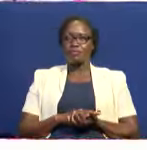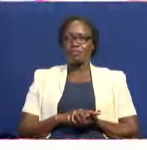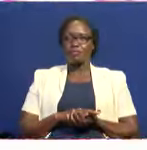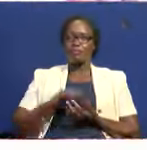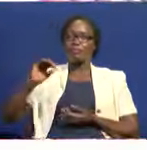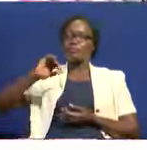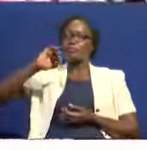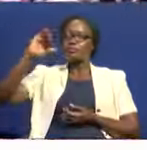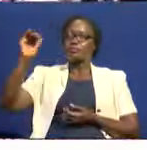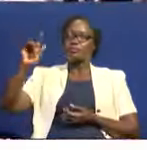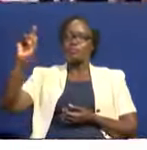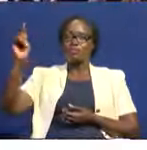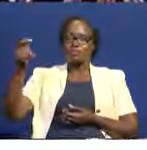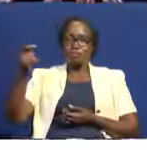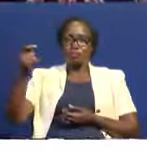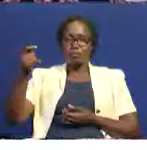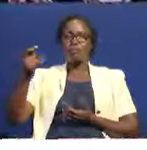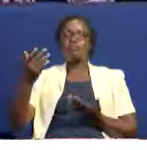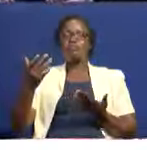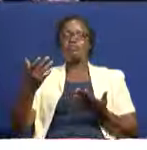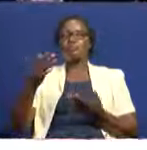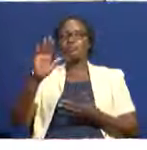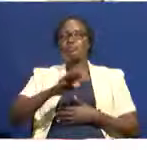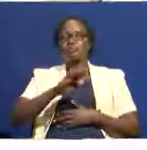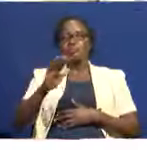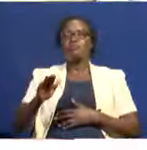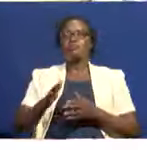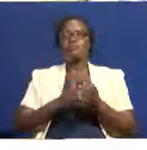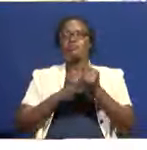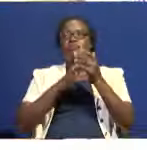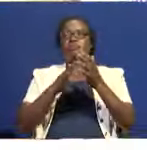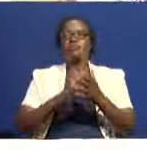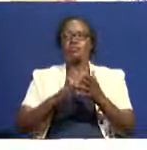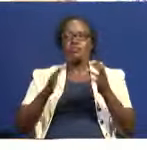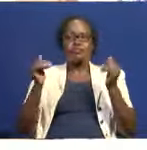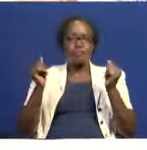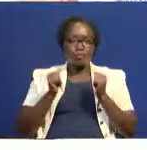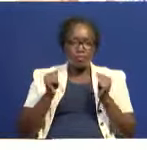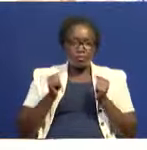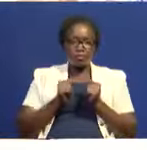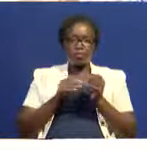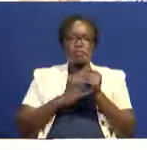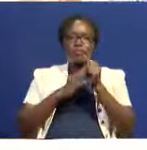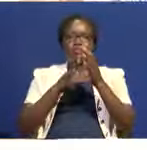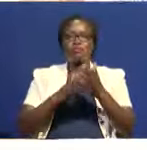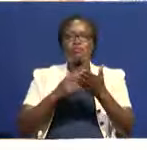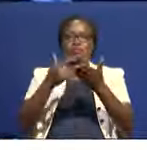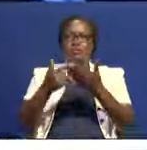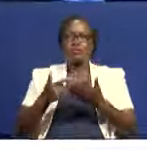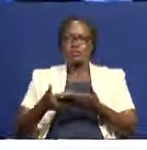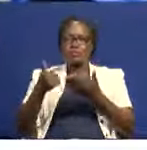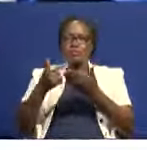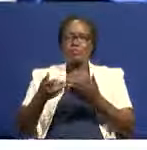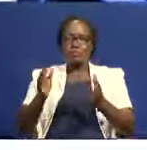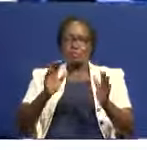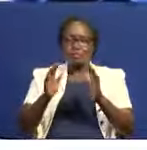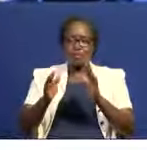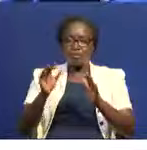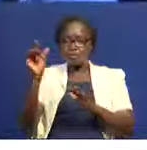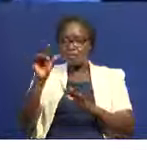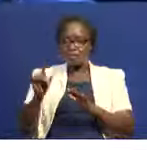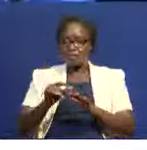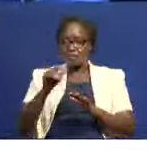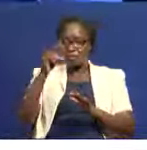Mount Kenya and Diaspora Parliamentary Forum leaders met in Nyahururu, Laikipia County, to deliberate on the affairs of the region. The leaders resolving